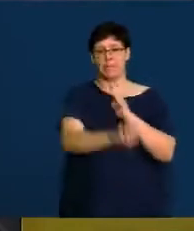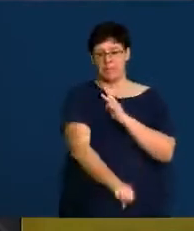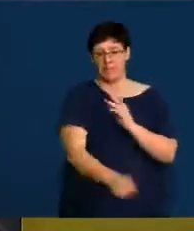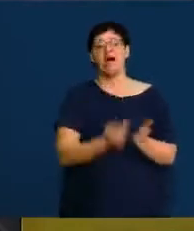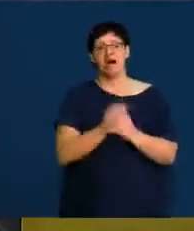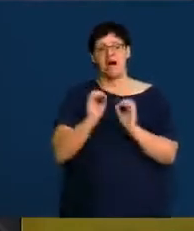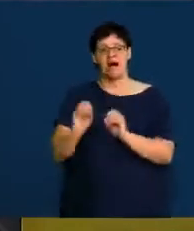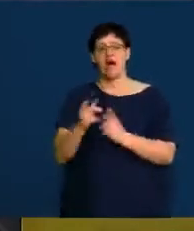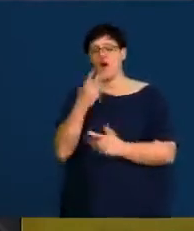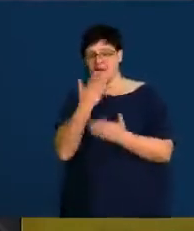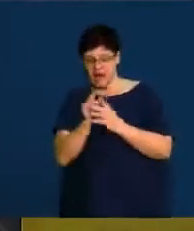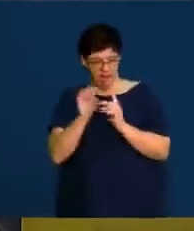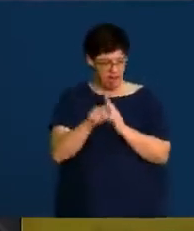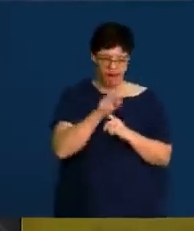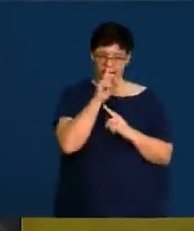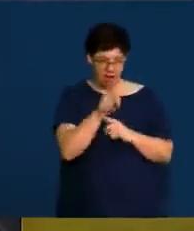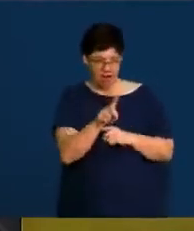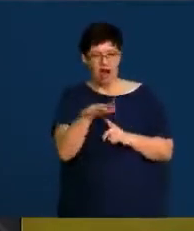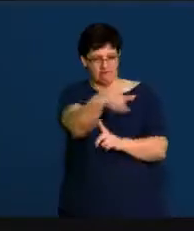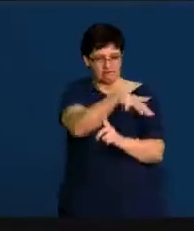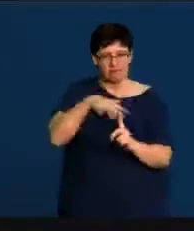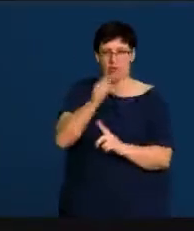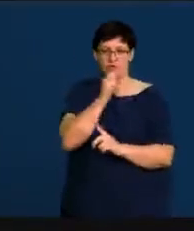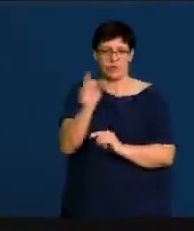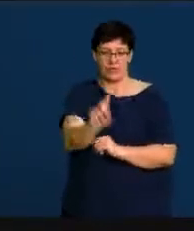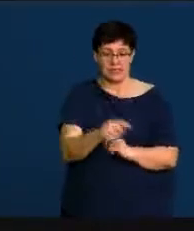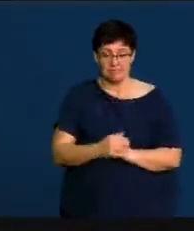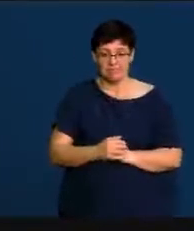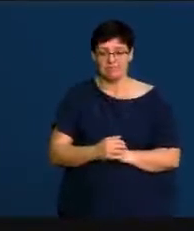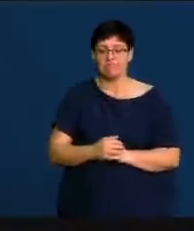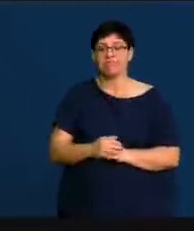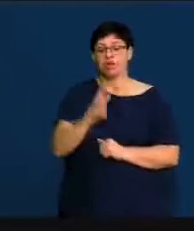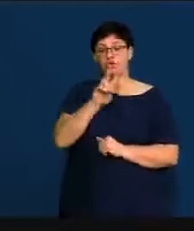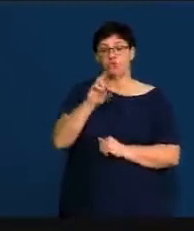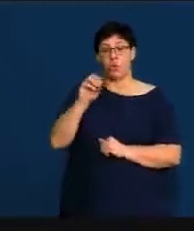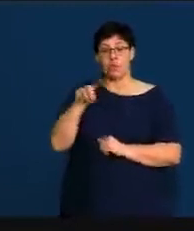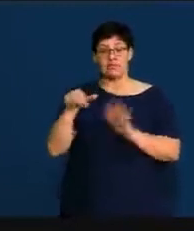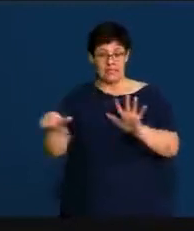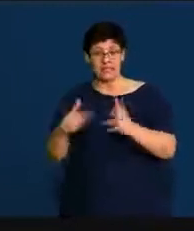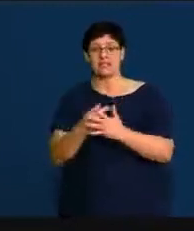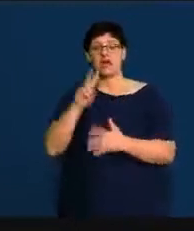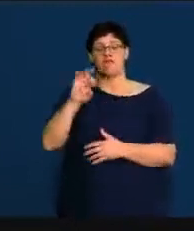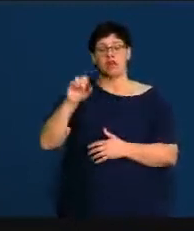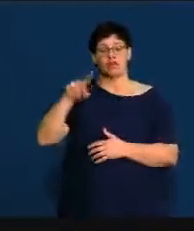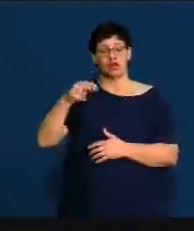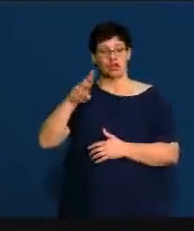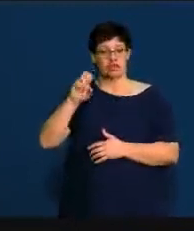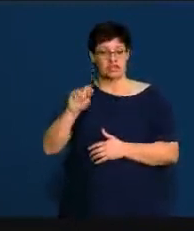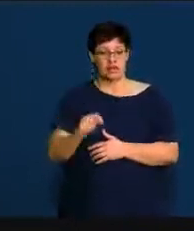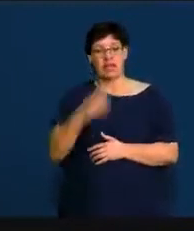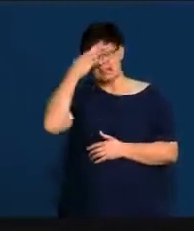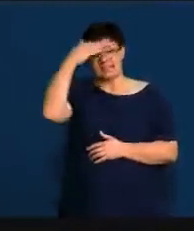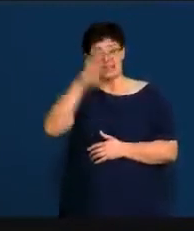able to more or less determine what kind of land use is going on. The 2016 map of Volksrust, again, settlement